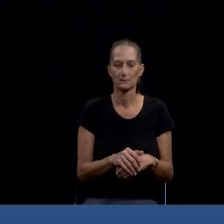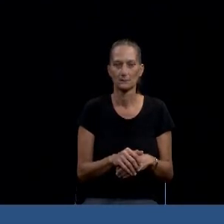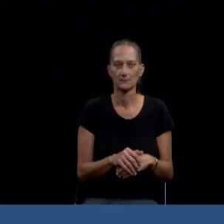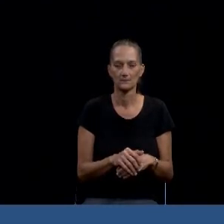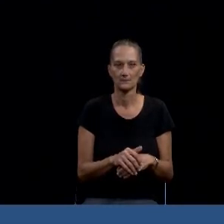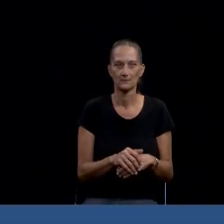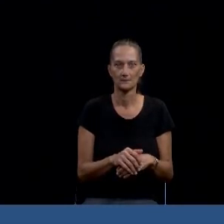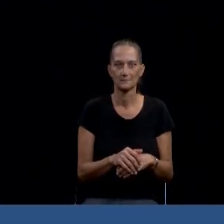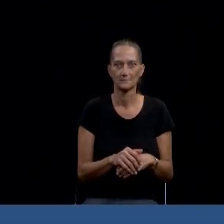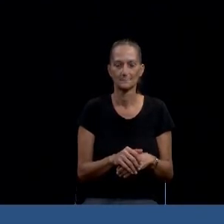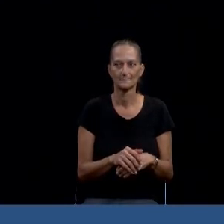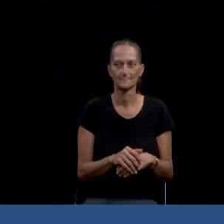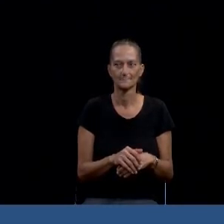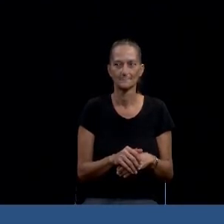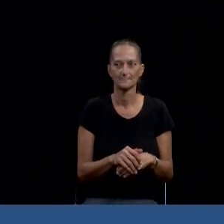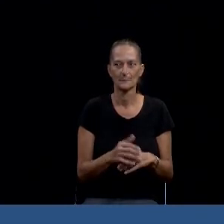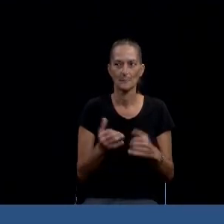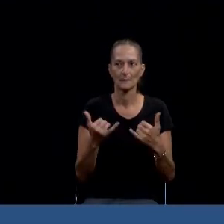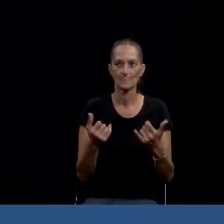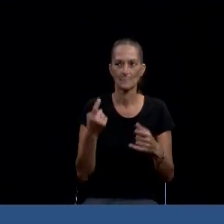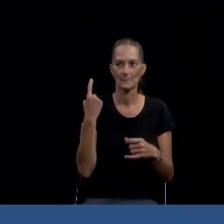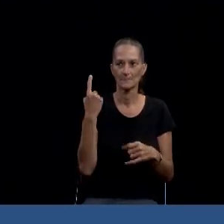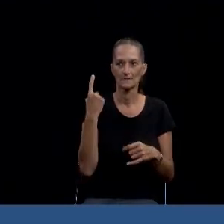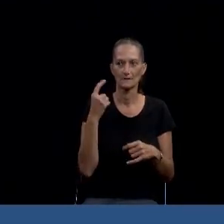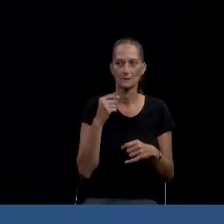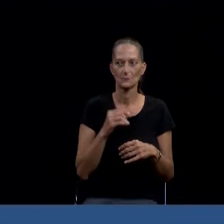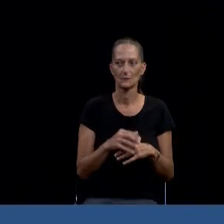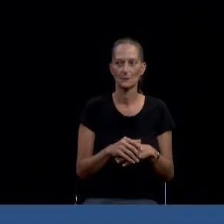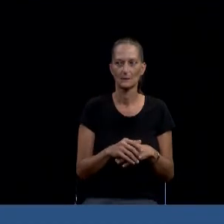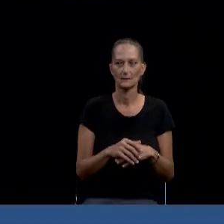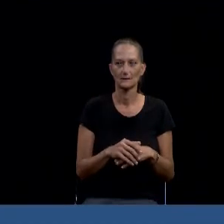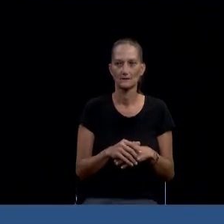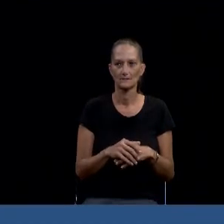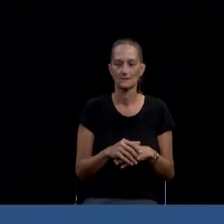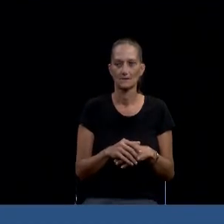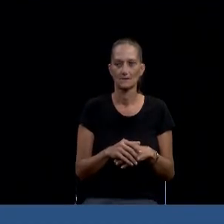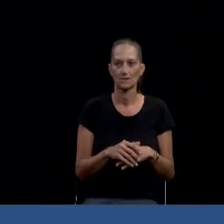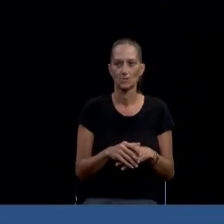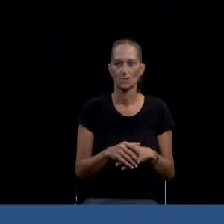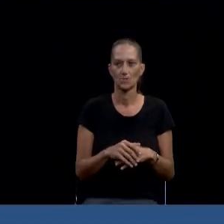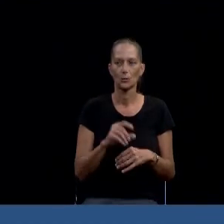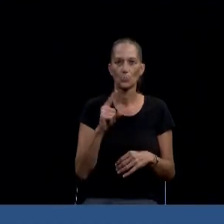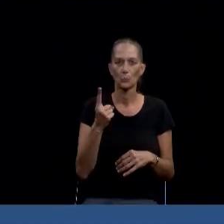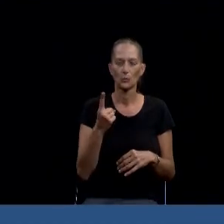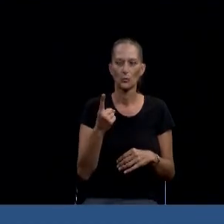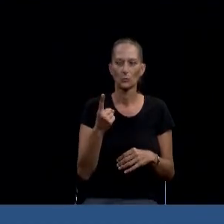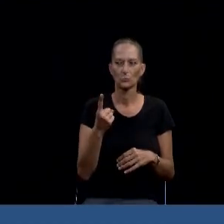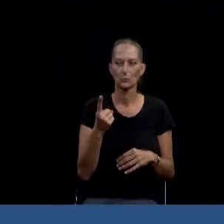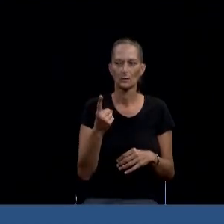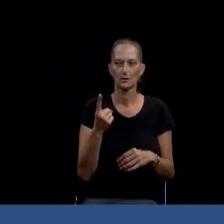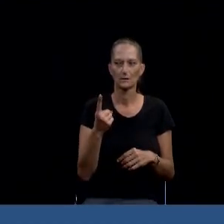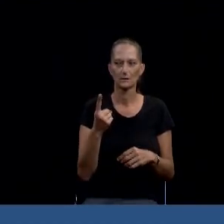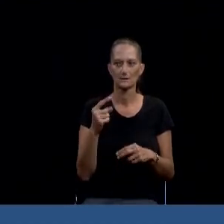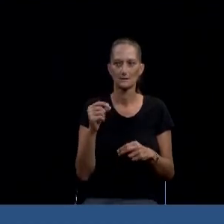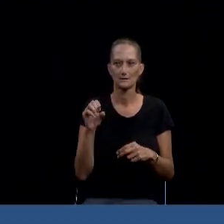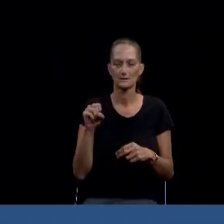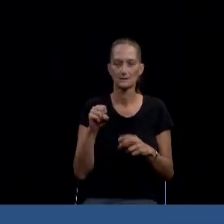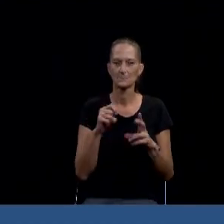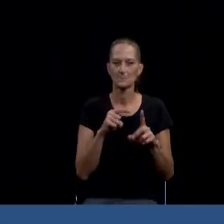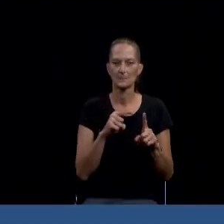soon as one set of units are worked on, then some folks will be moved to those